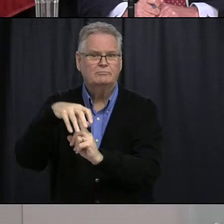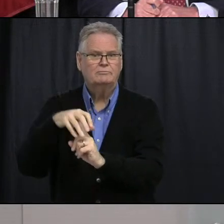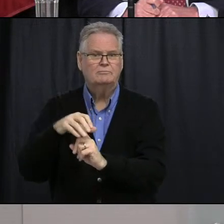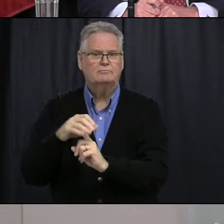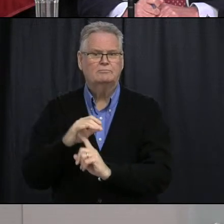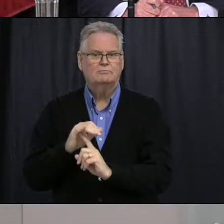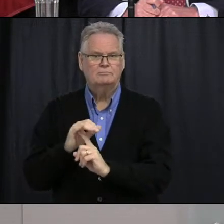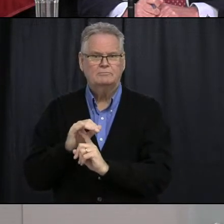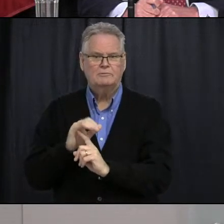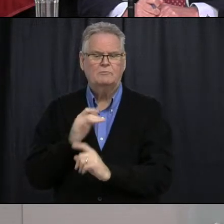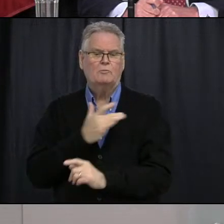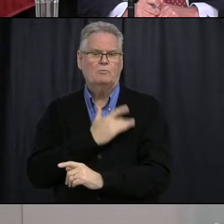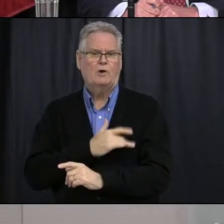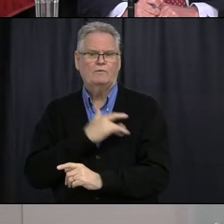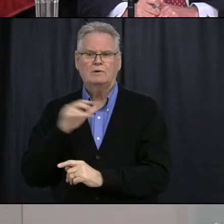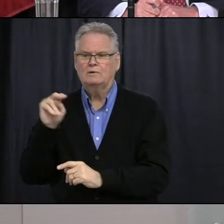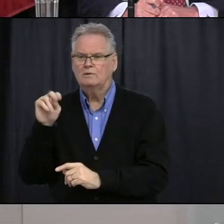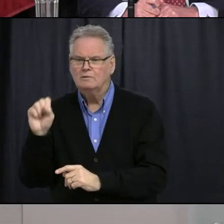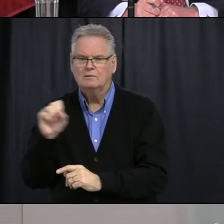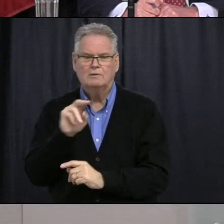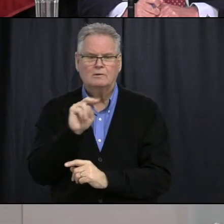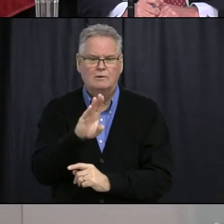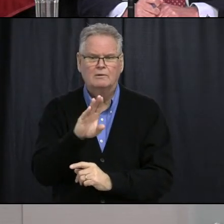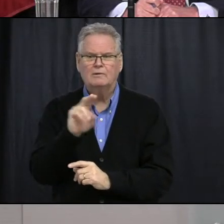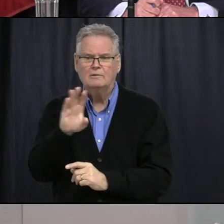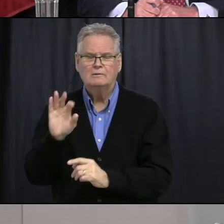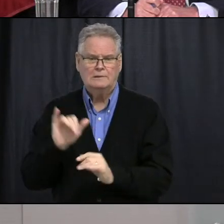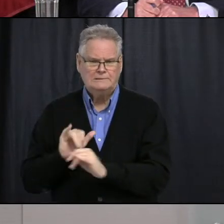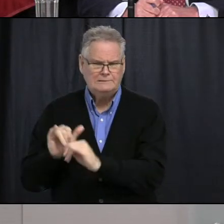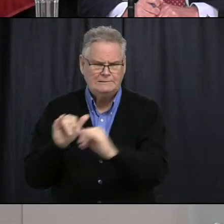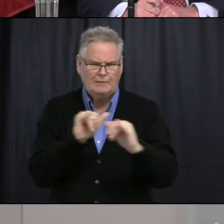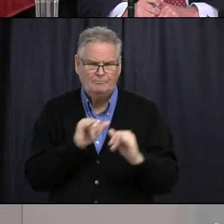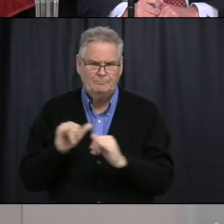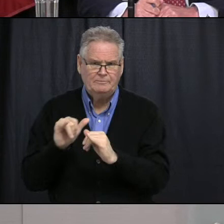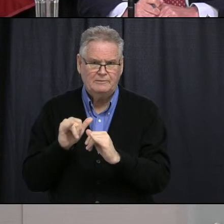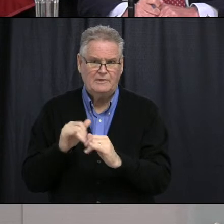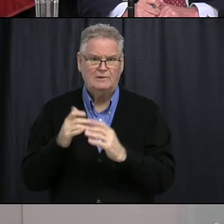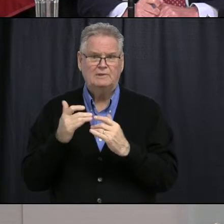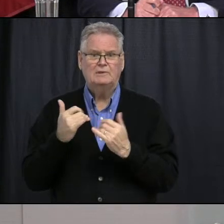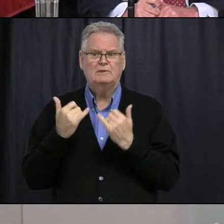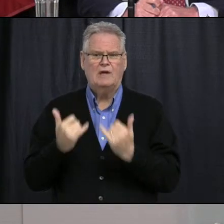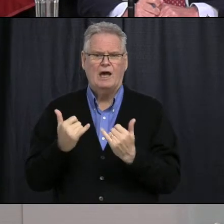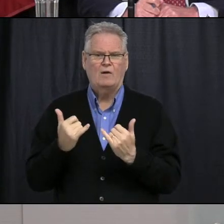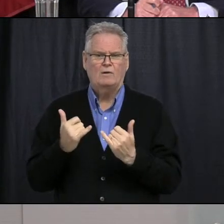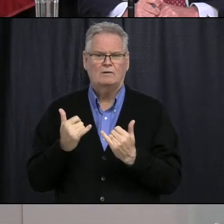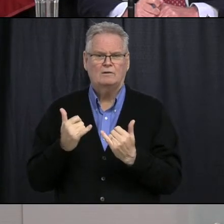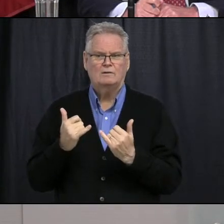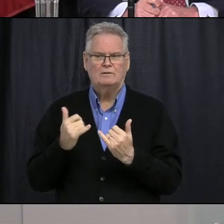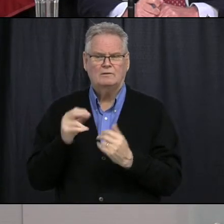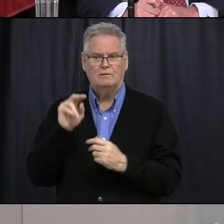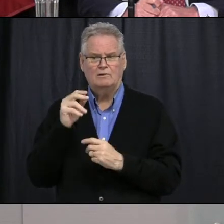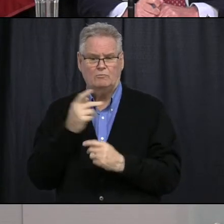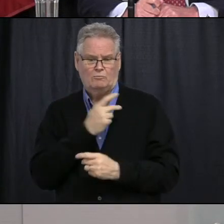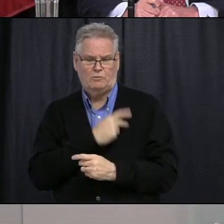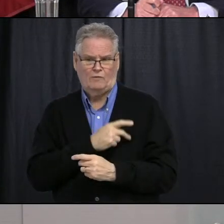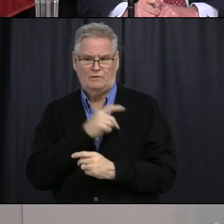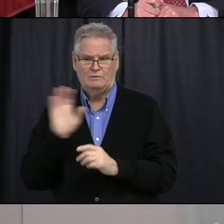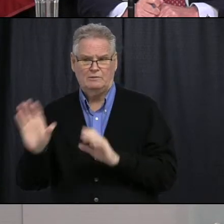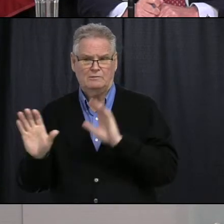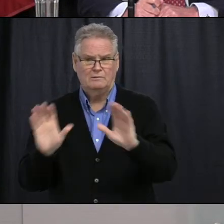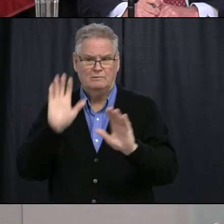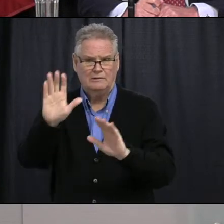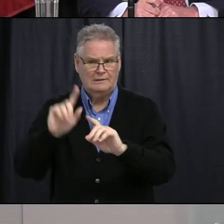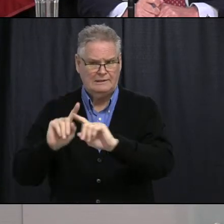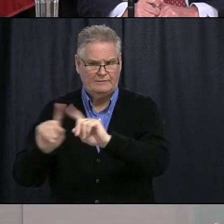there's already a lot of confusion because the dates are different for each province. The requirements around vaccinations are different for each province. Why